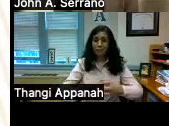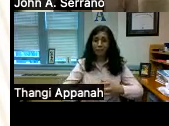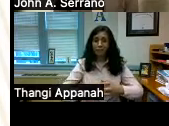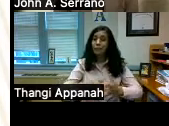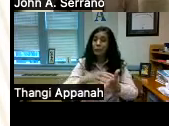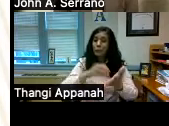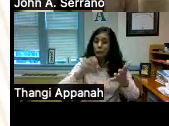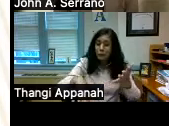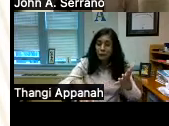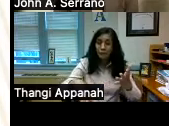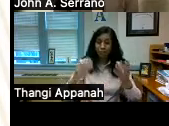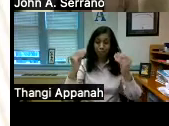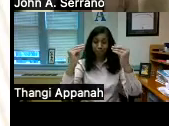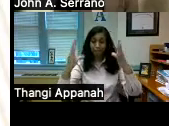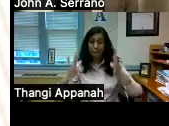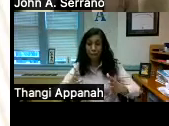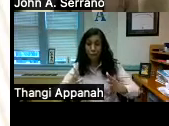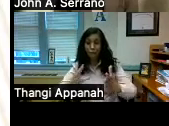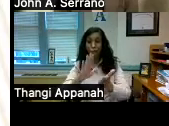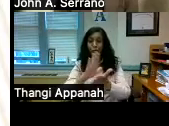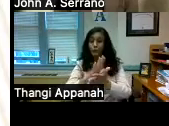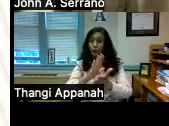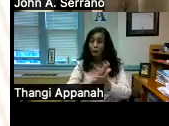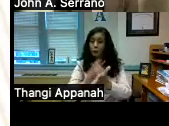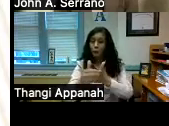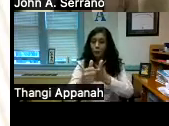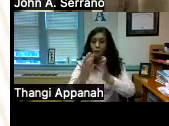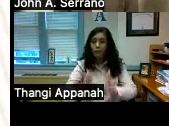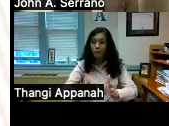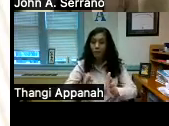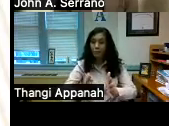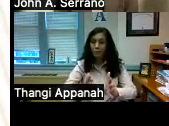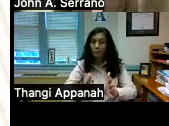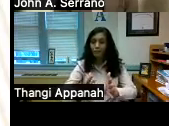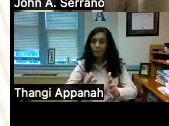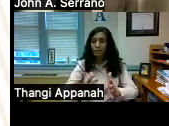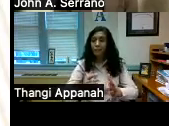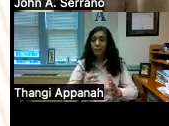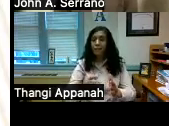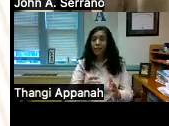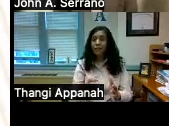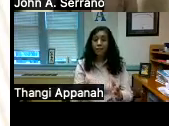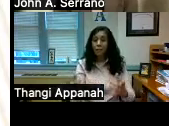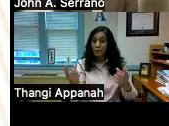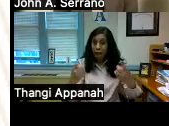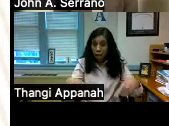We're seeing anxiety and depression in students, teachers, school